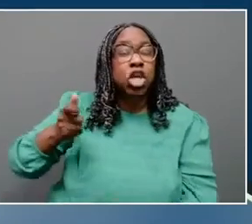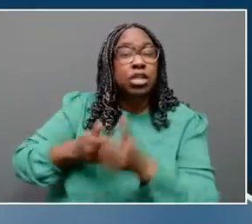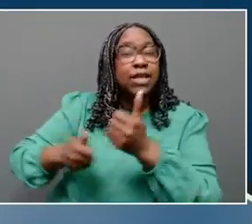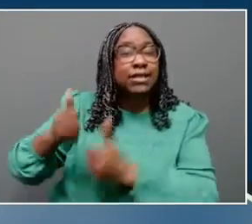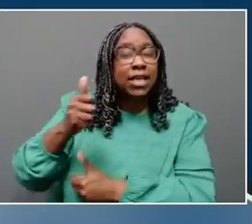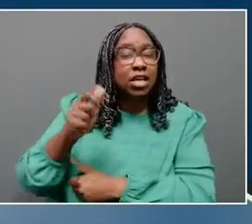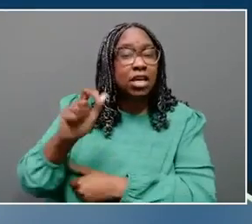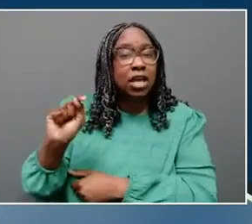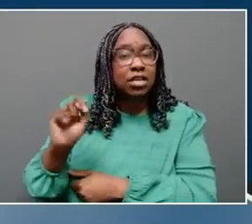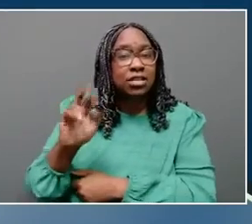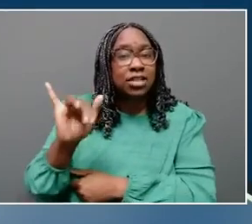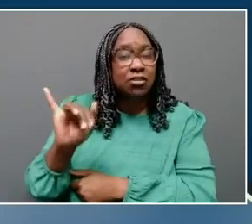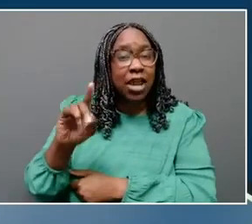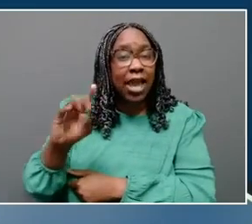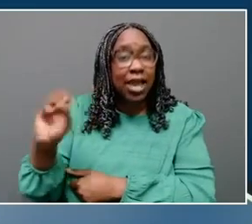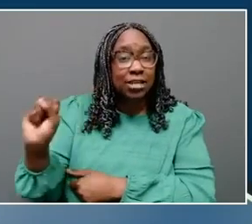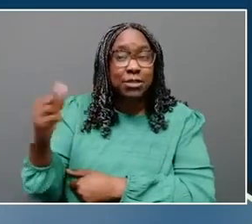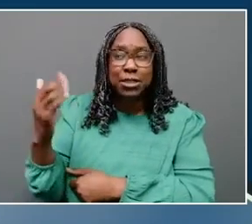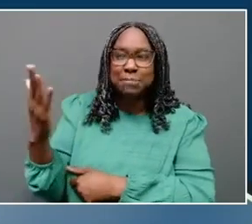today.